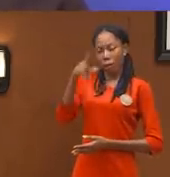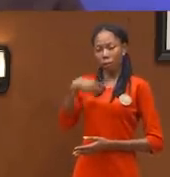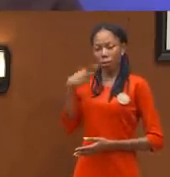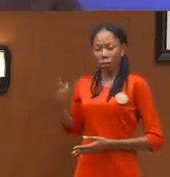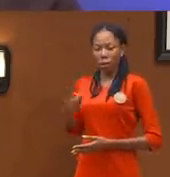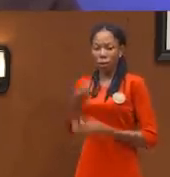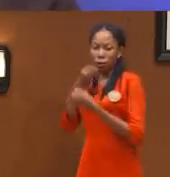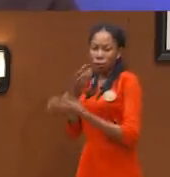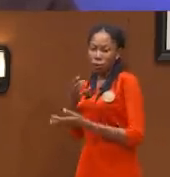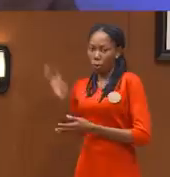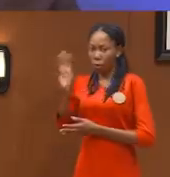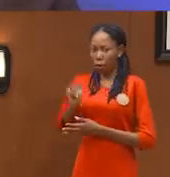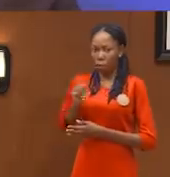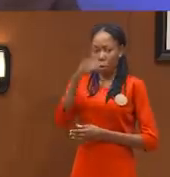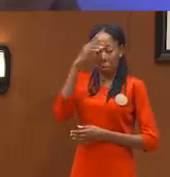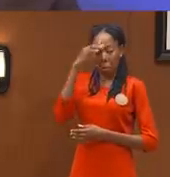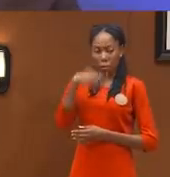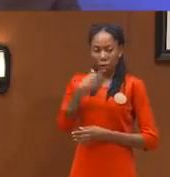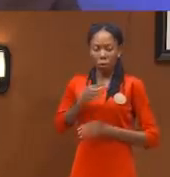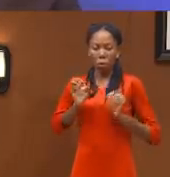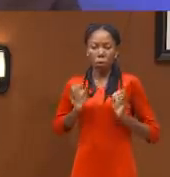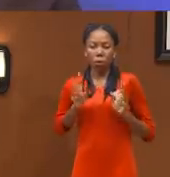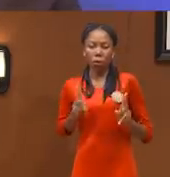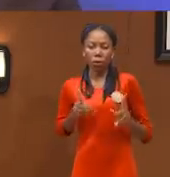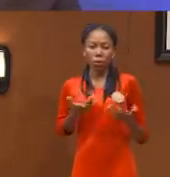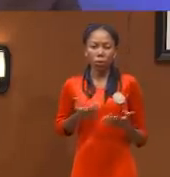Then he said, okay, fine. Then